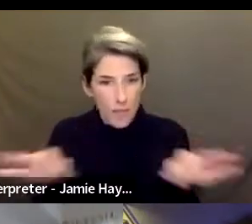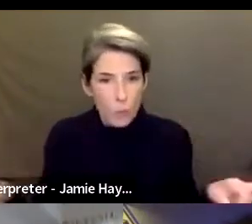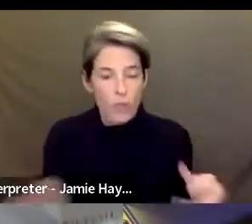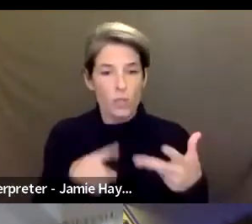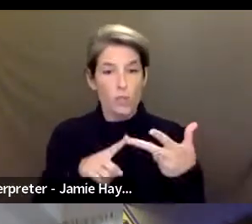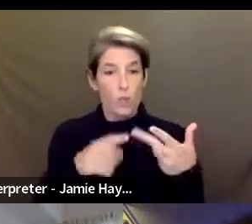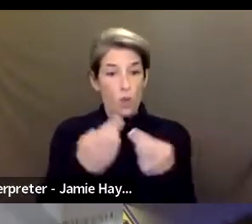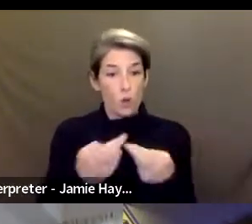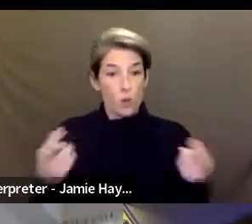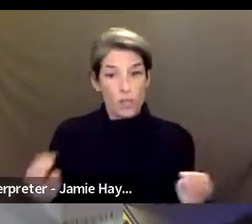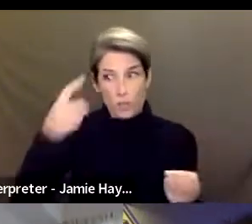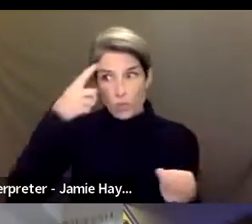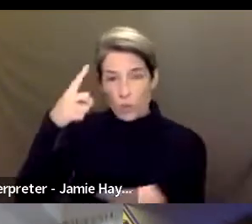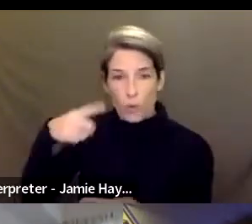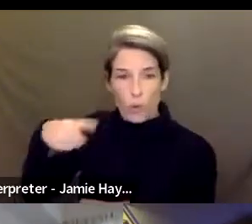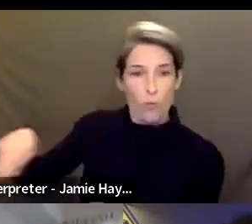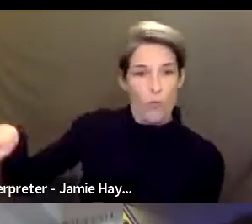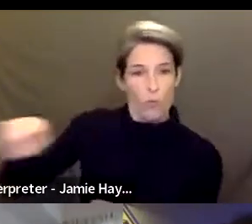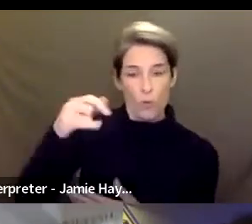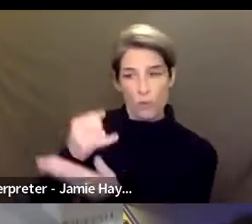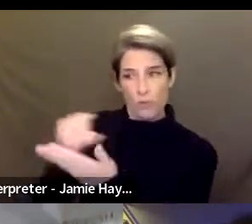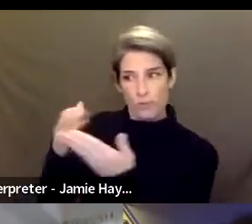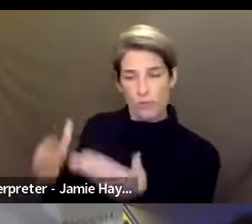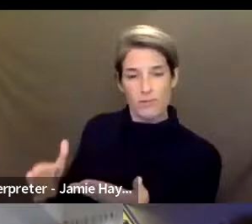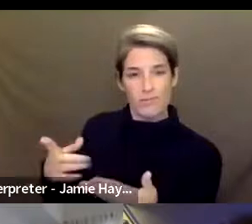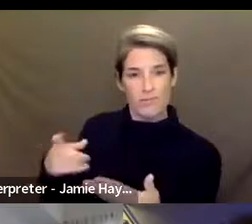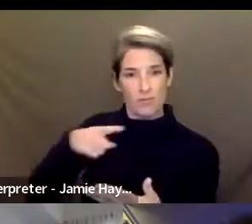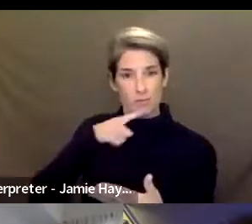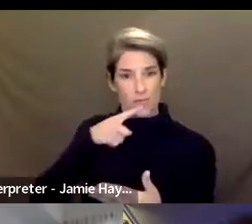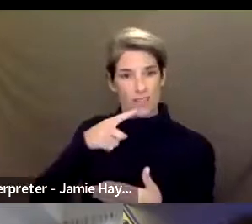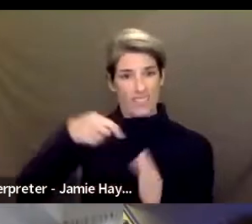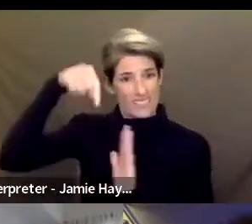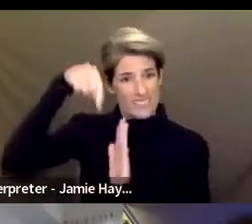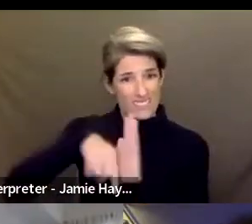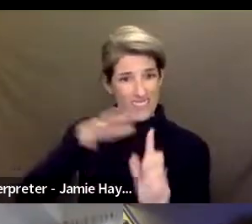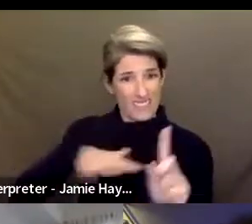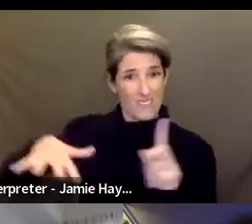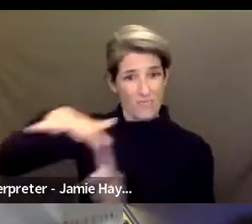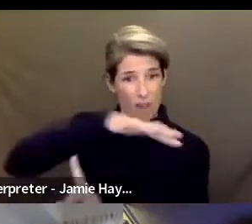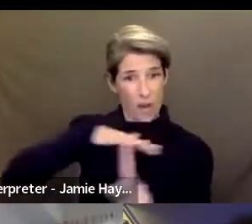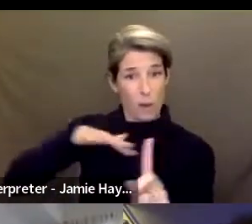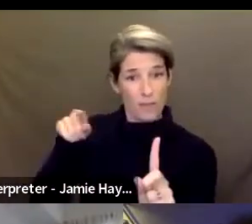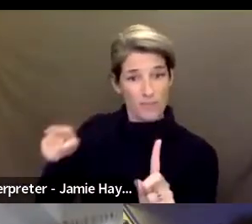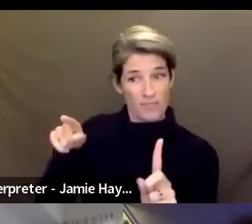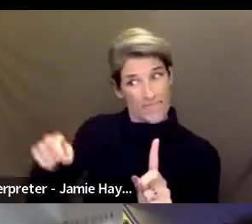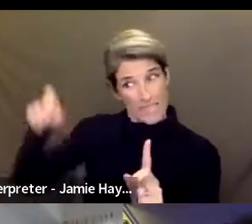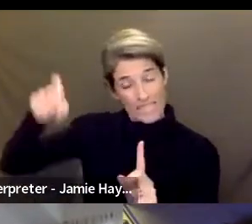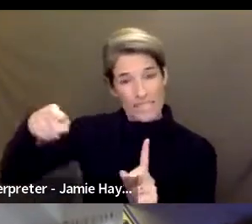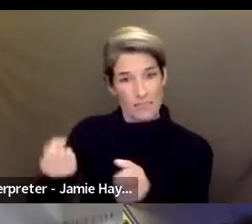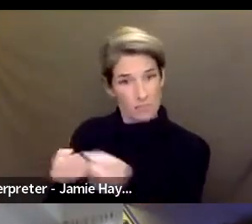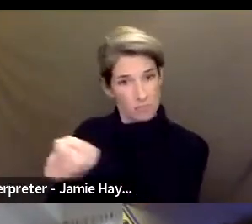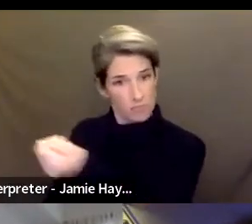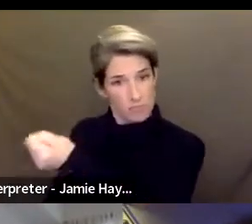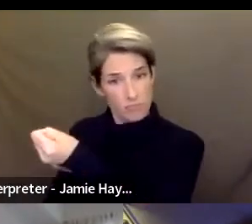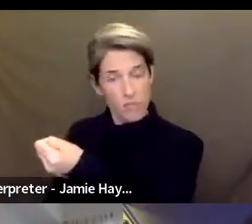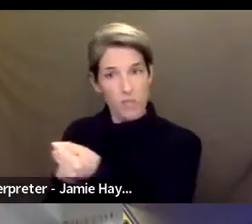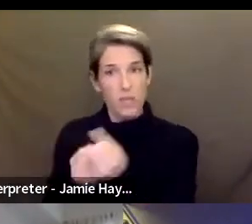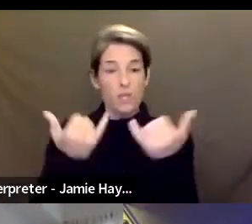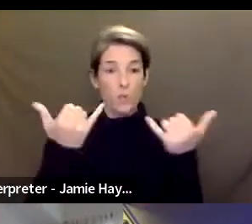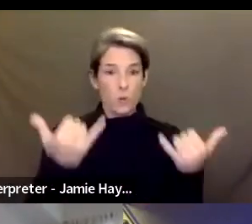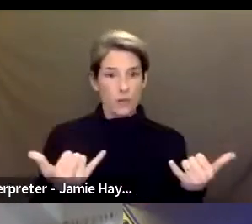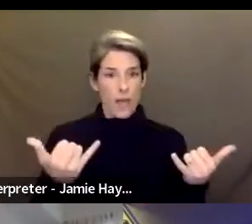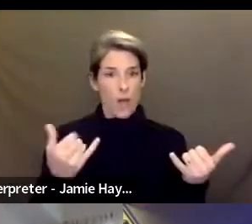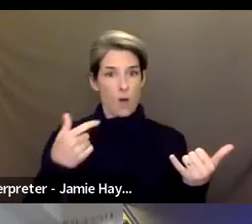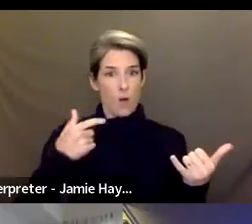for the artists in these potentially harmful spaces. What's been interesting now being on the other side of the